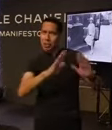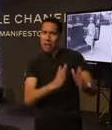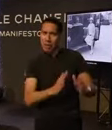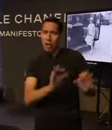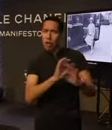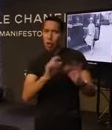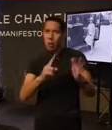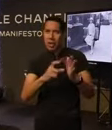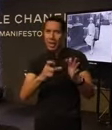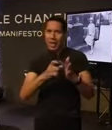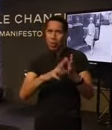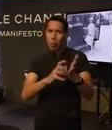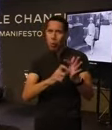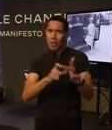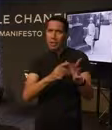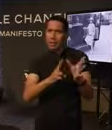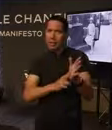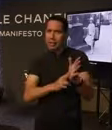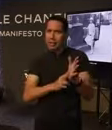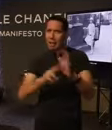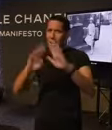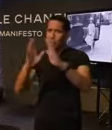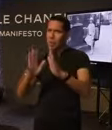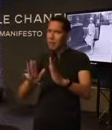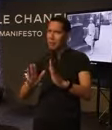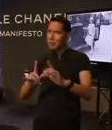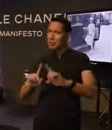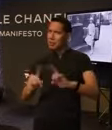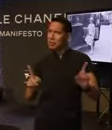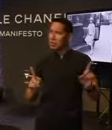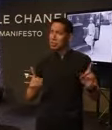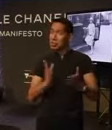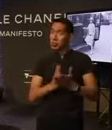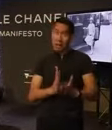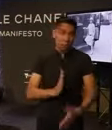body shape, which is really fascinating. But that was kind of,